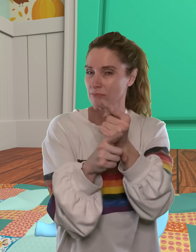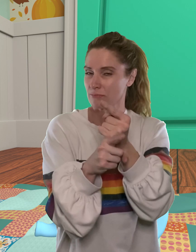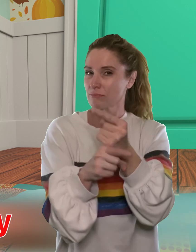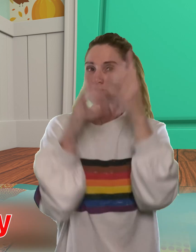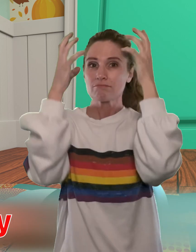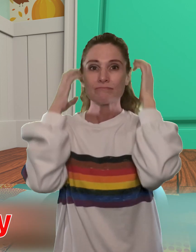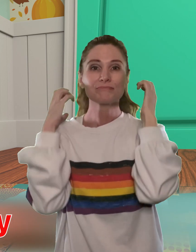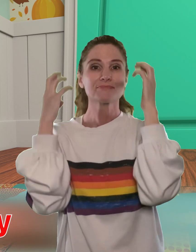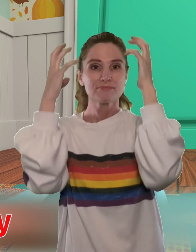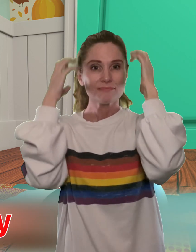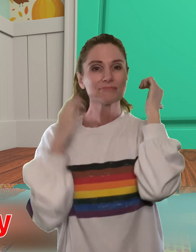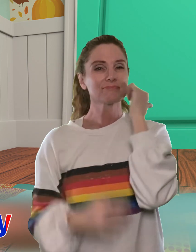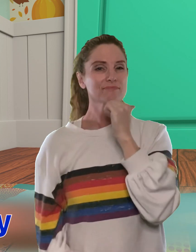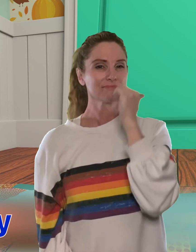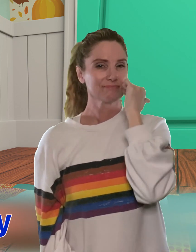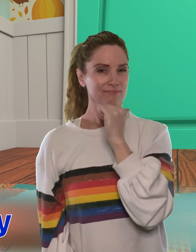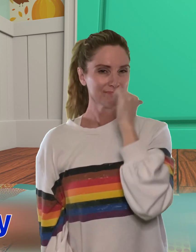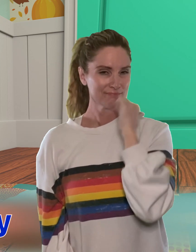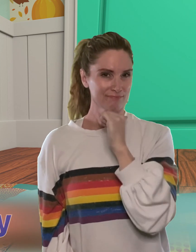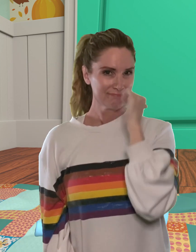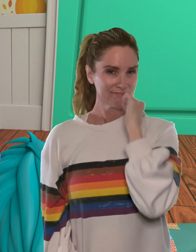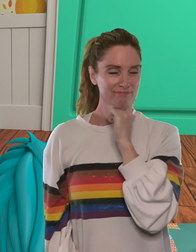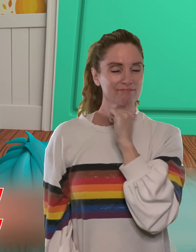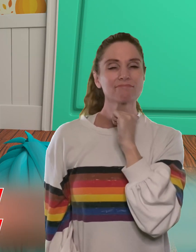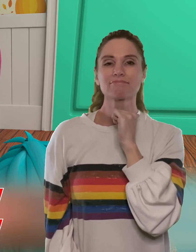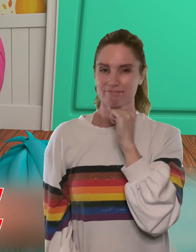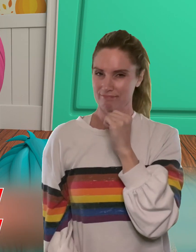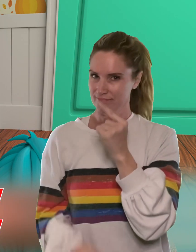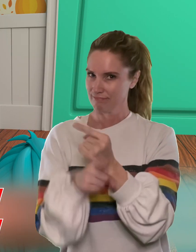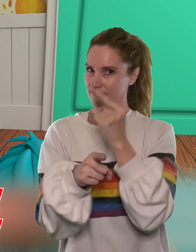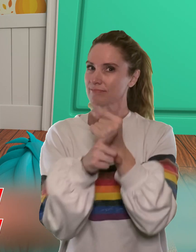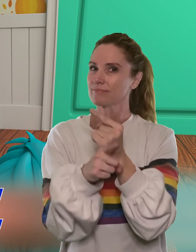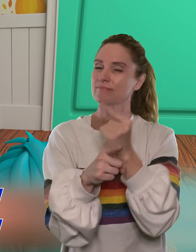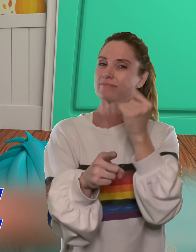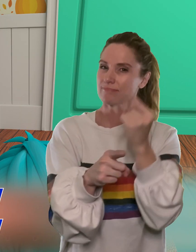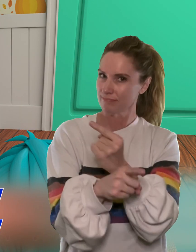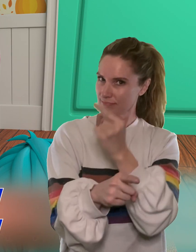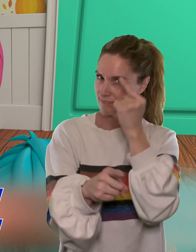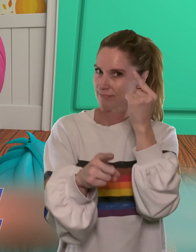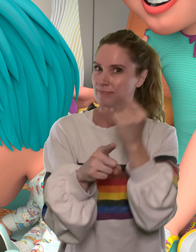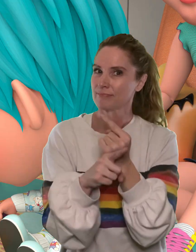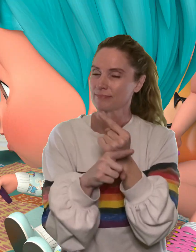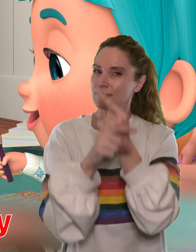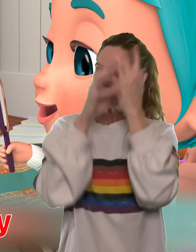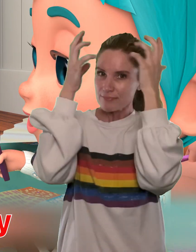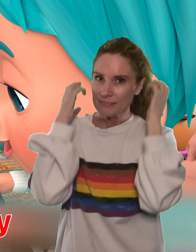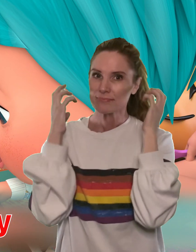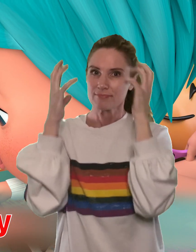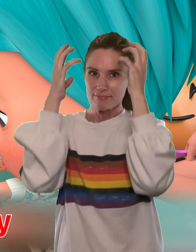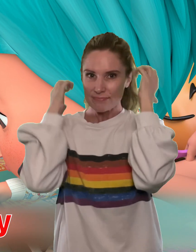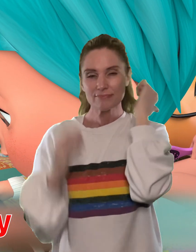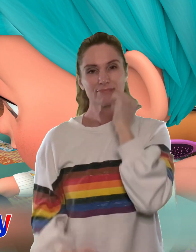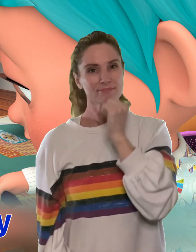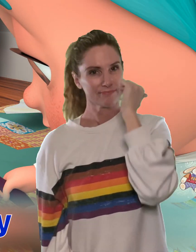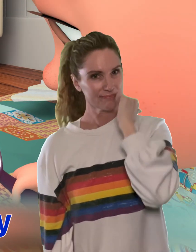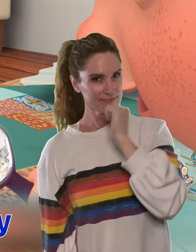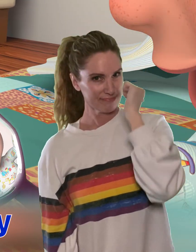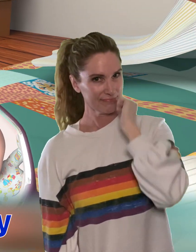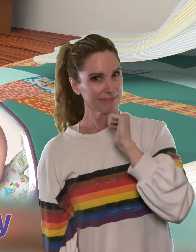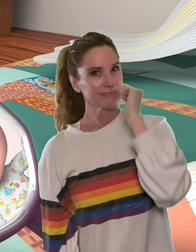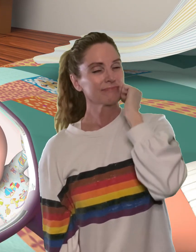properly Comb it everyday Properly, properly, properly, properly Comb it everyday